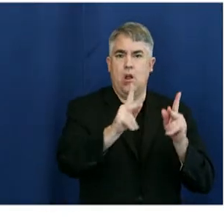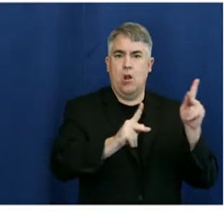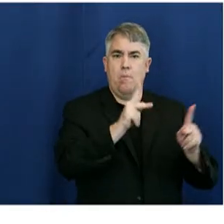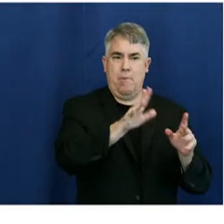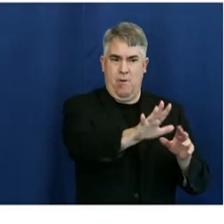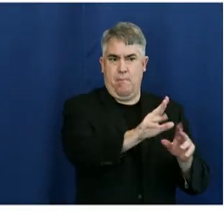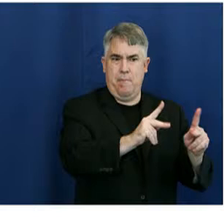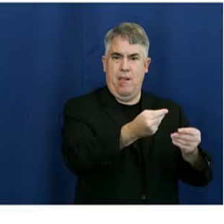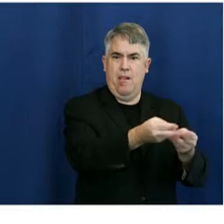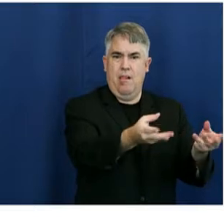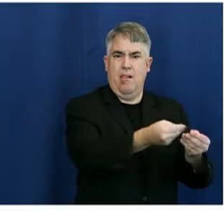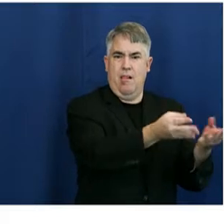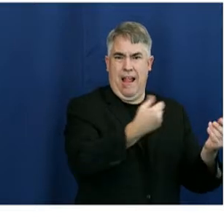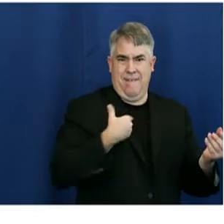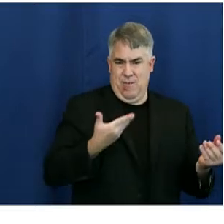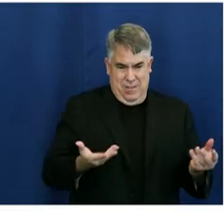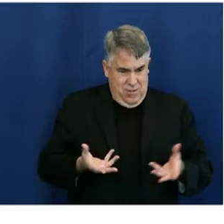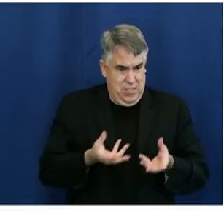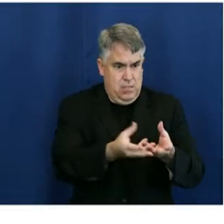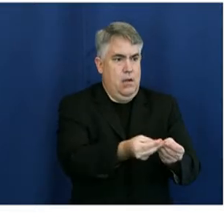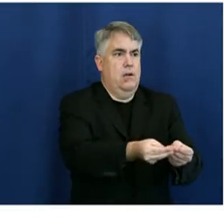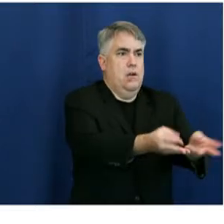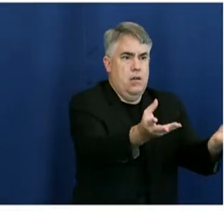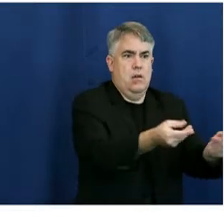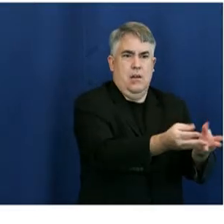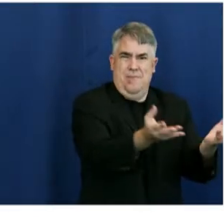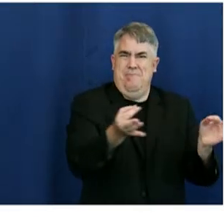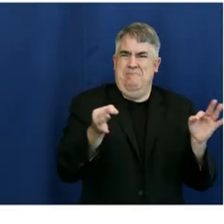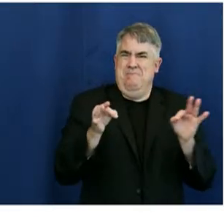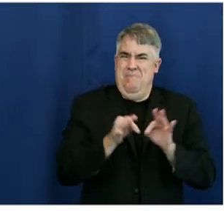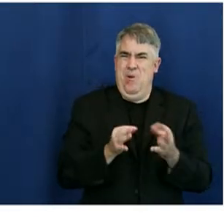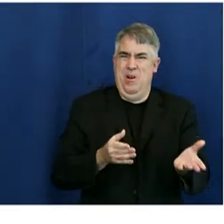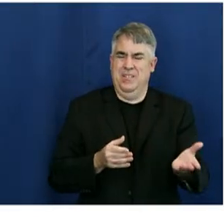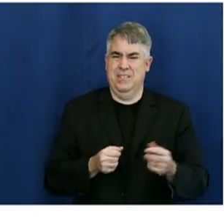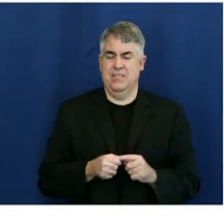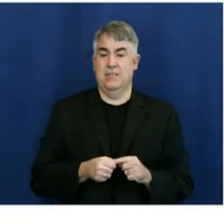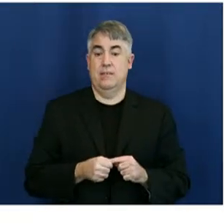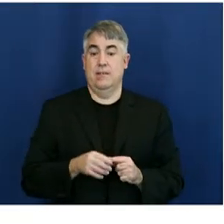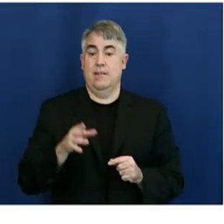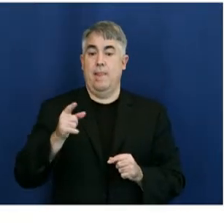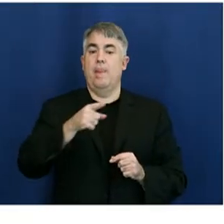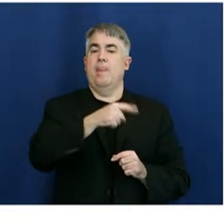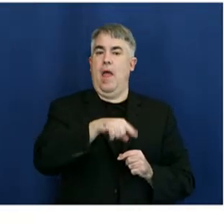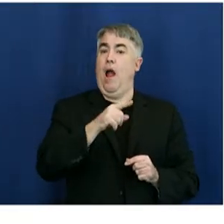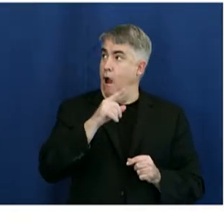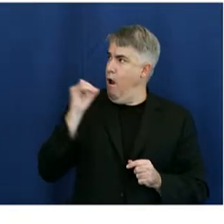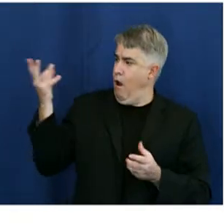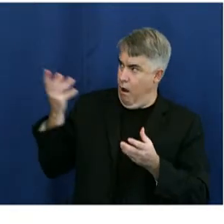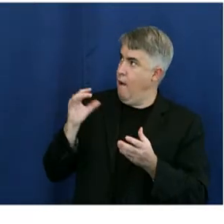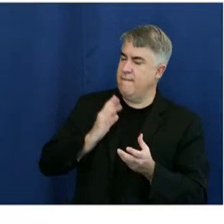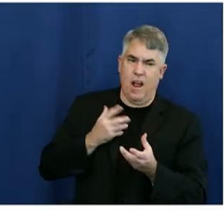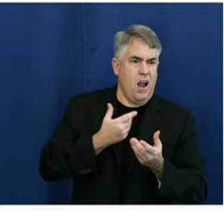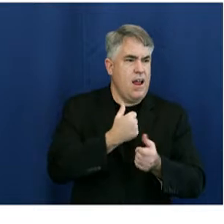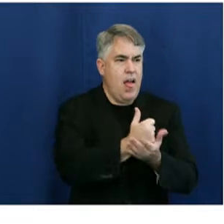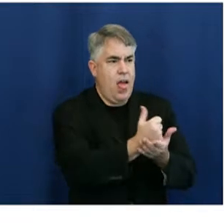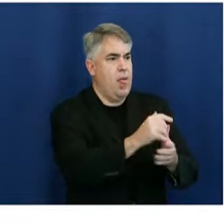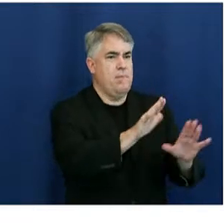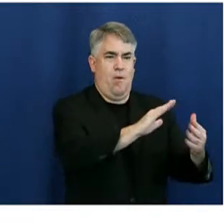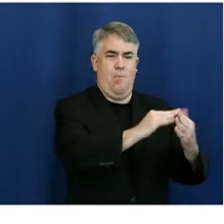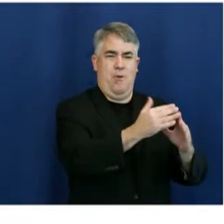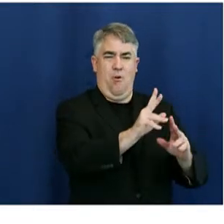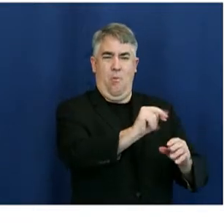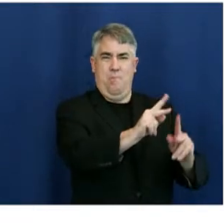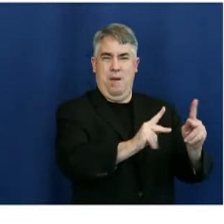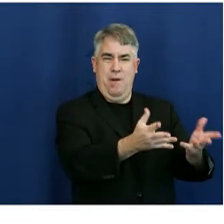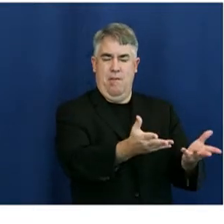so that they can help us, and now are going to be pivoting to be able to make the appointments themselves. This is important because now